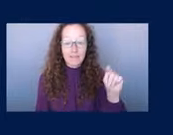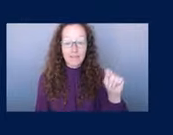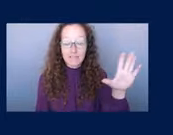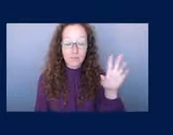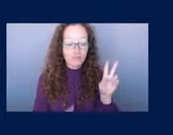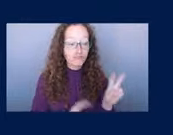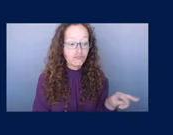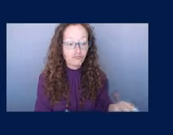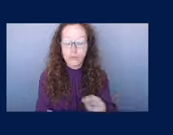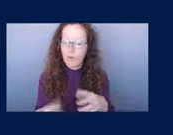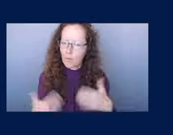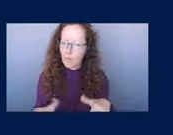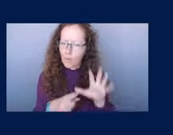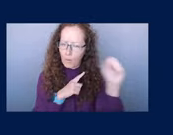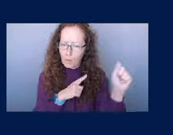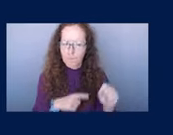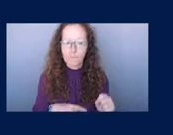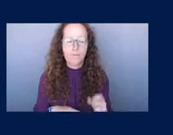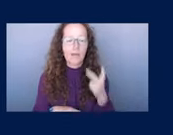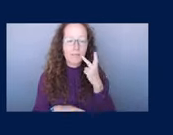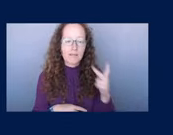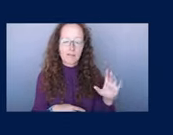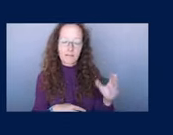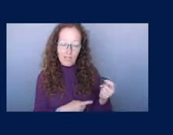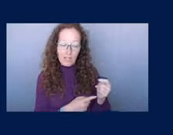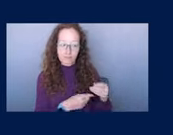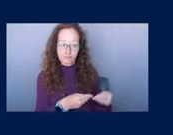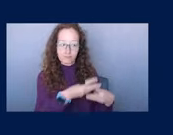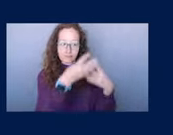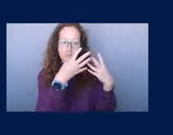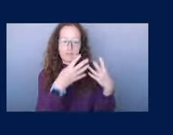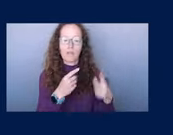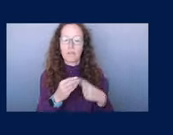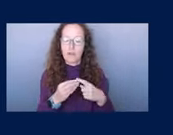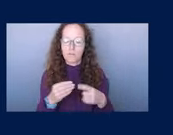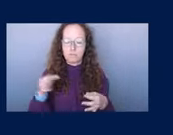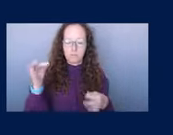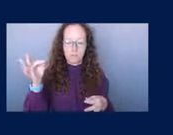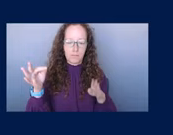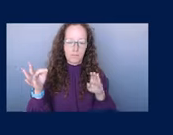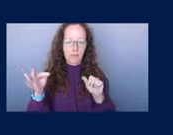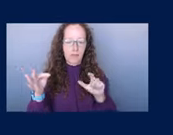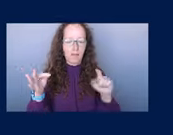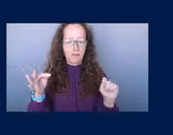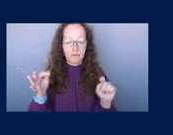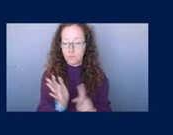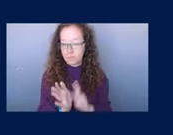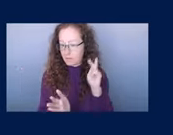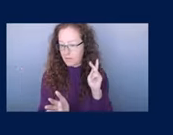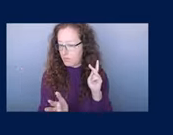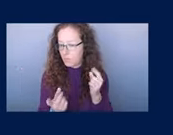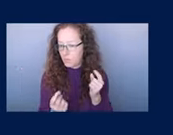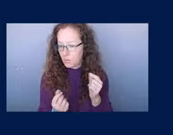BTC. One of the questions we saw in the chat was related to ballot duplication and how those are treated and if they're